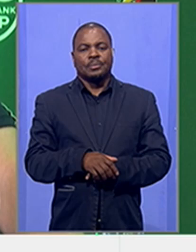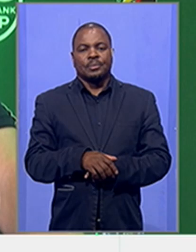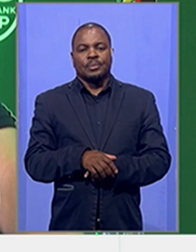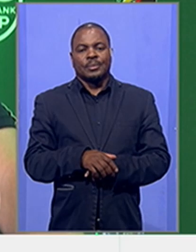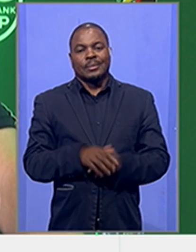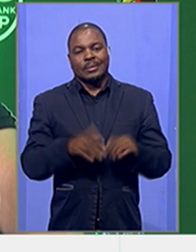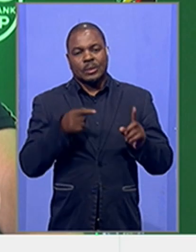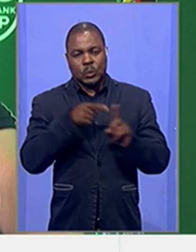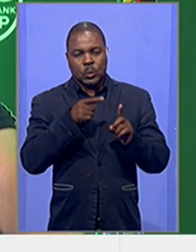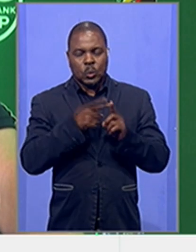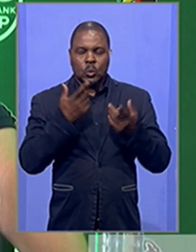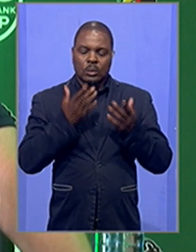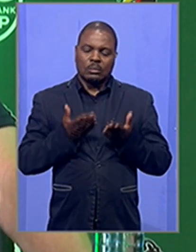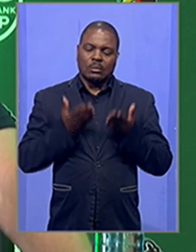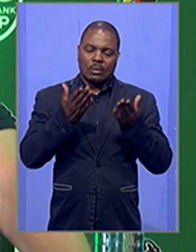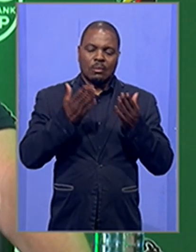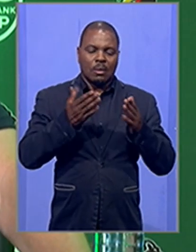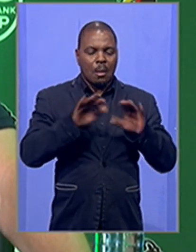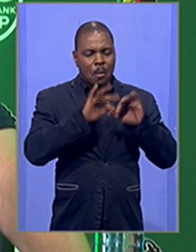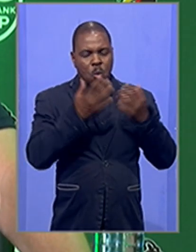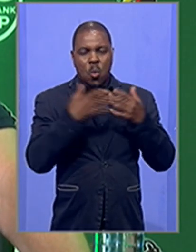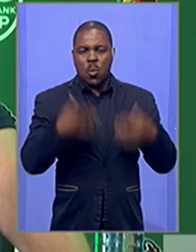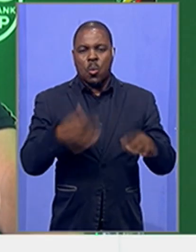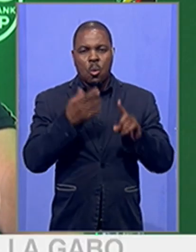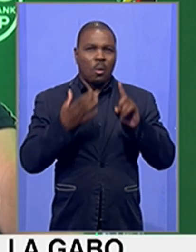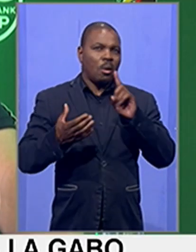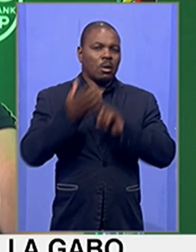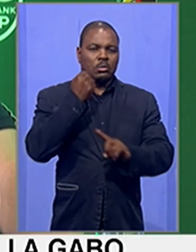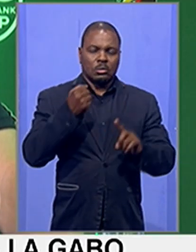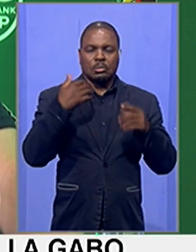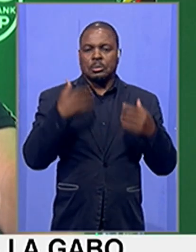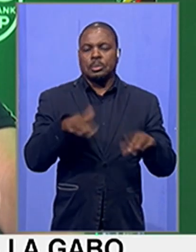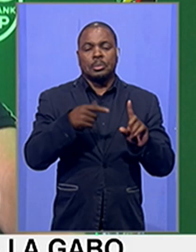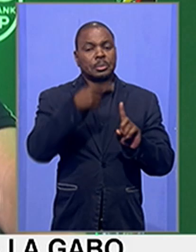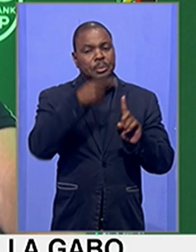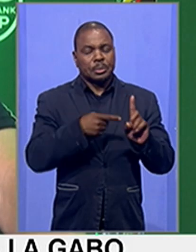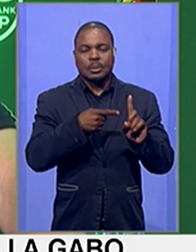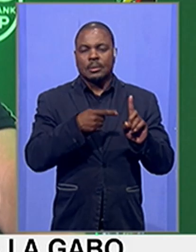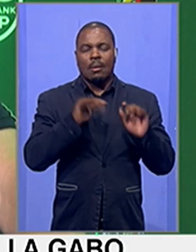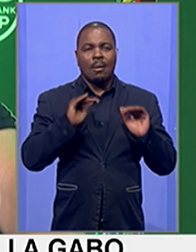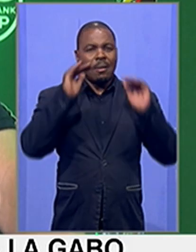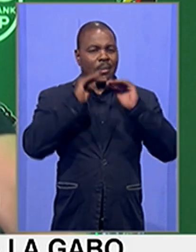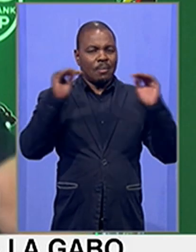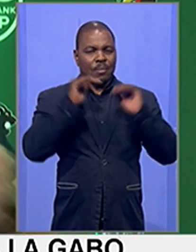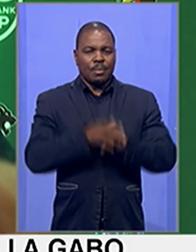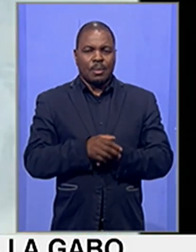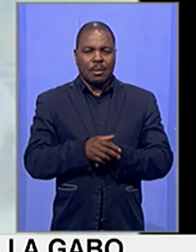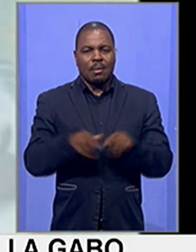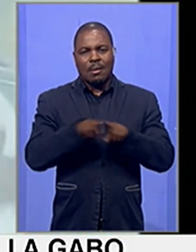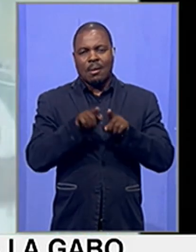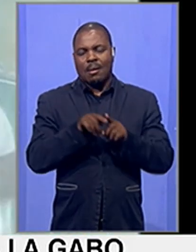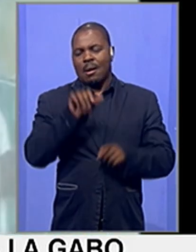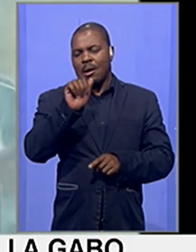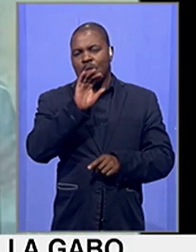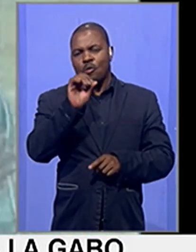You know, he was a great servant to the game I mean, you know, what he achieved in the game Was also very high standards I mean, Nations Cups and